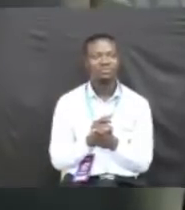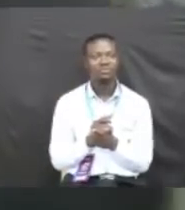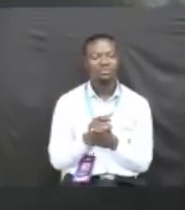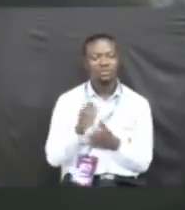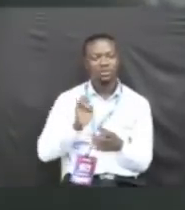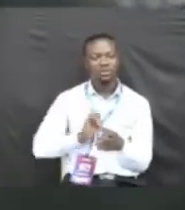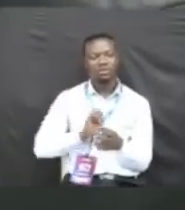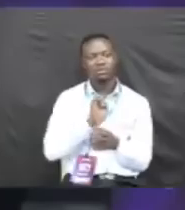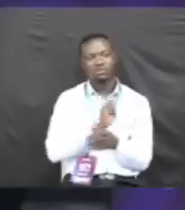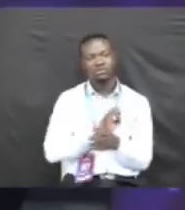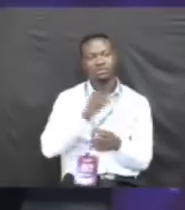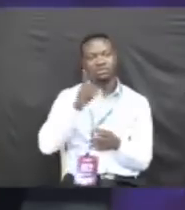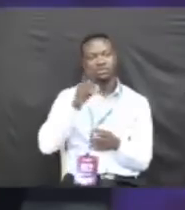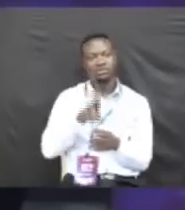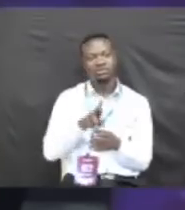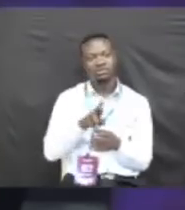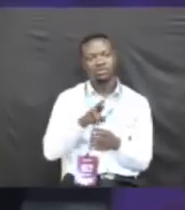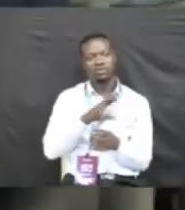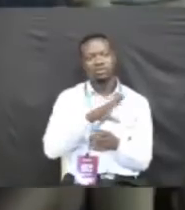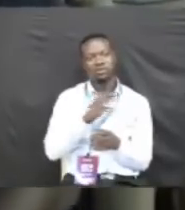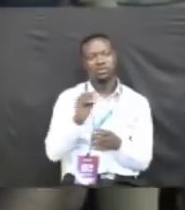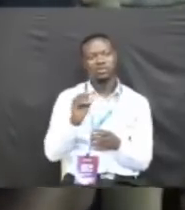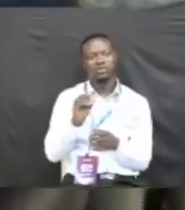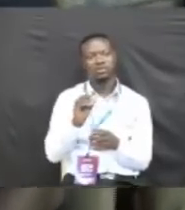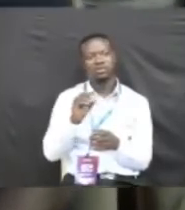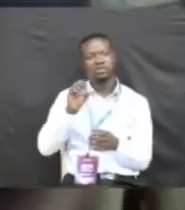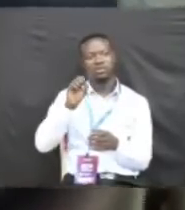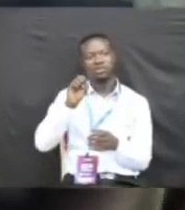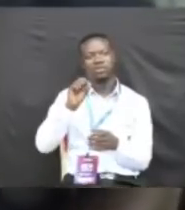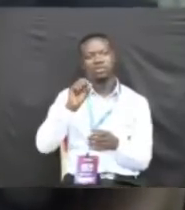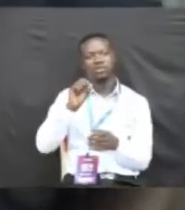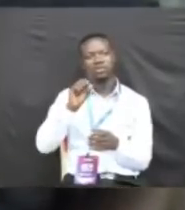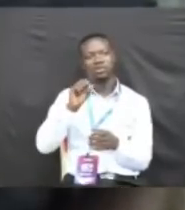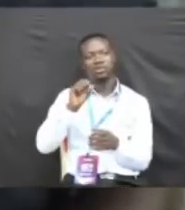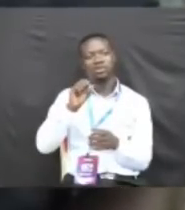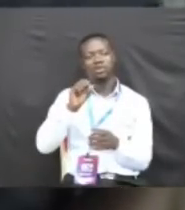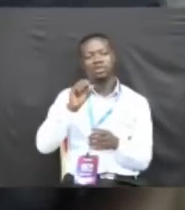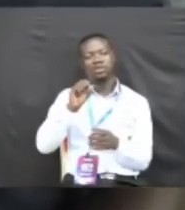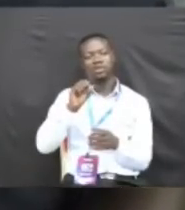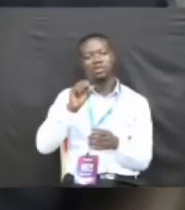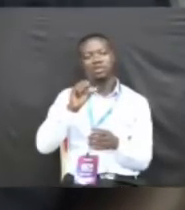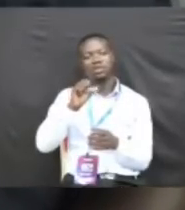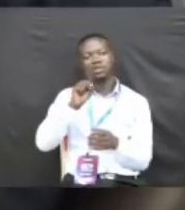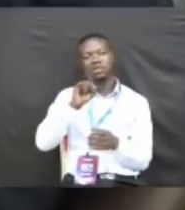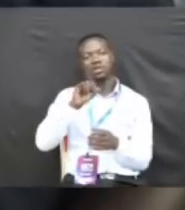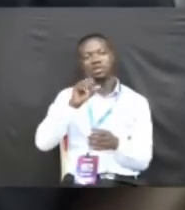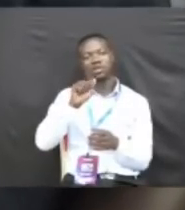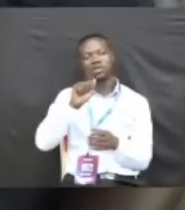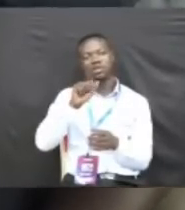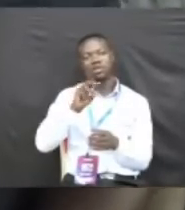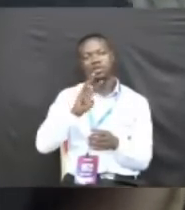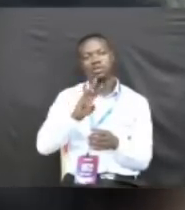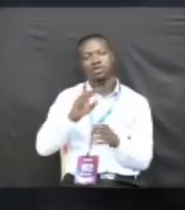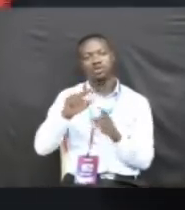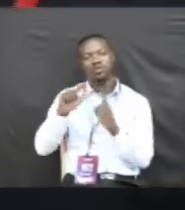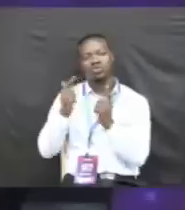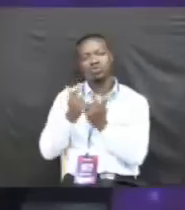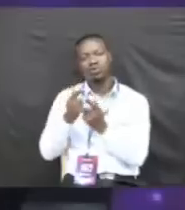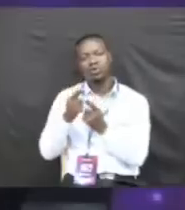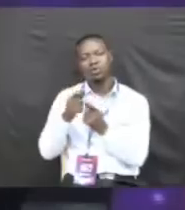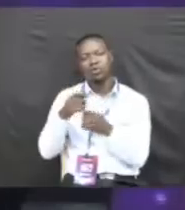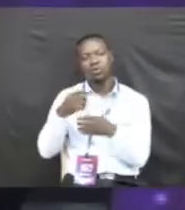Elder Dr. and Mrs. E Japon we are judged the Globe Productions Limited